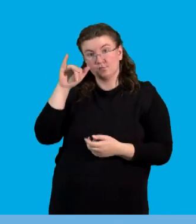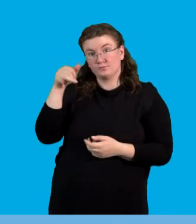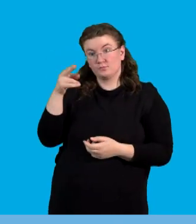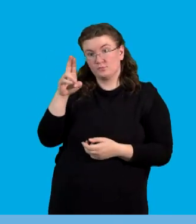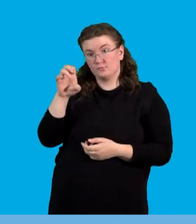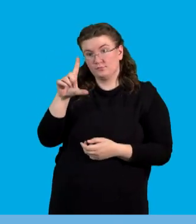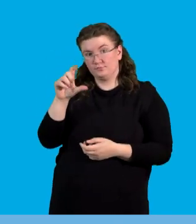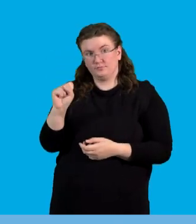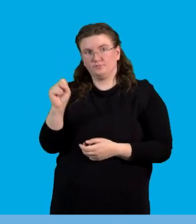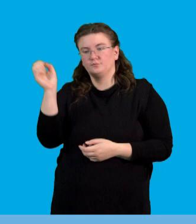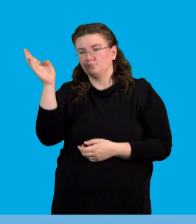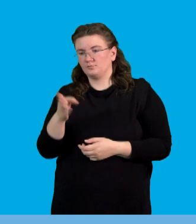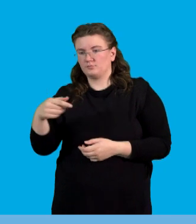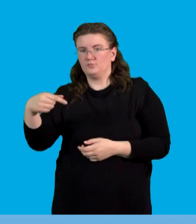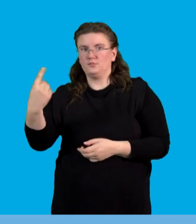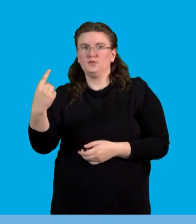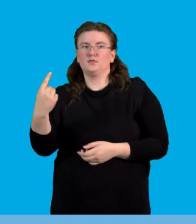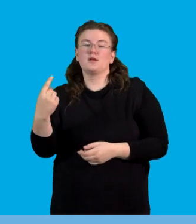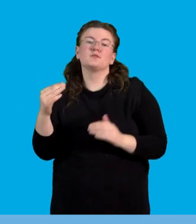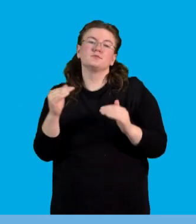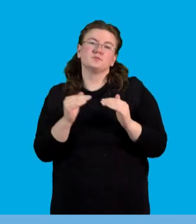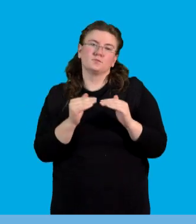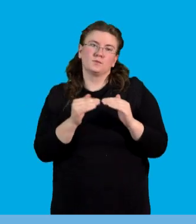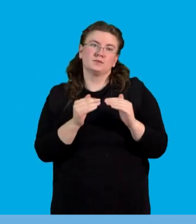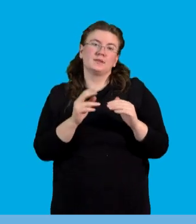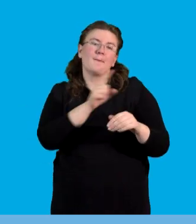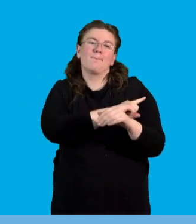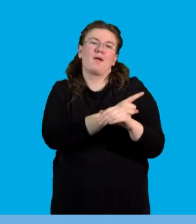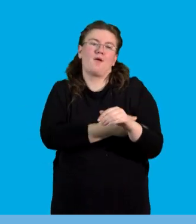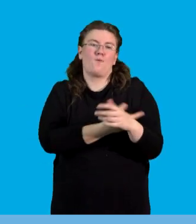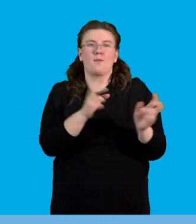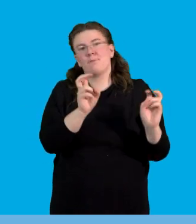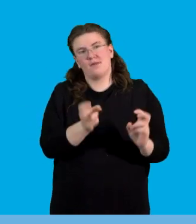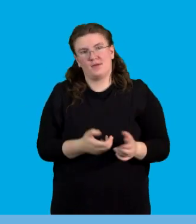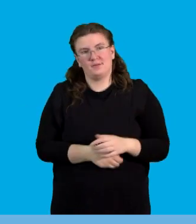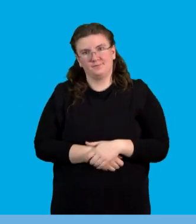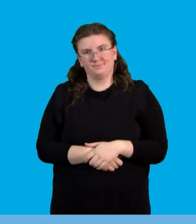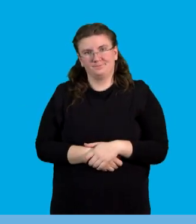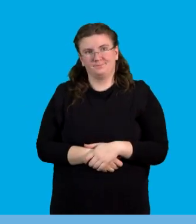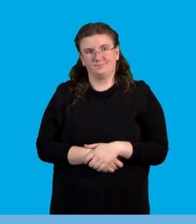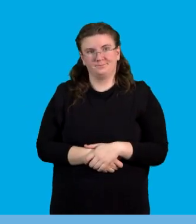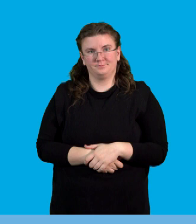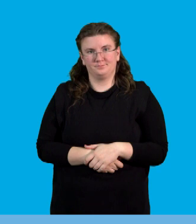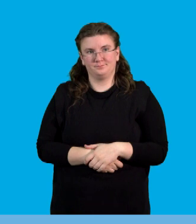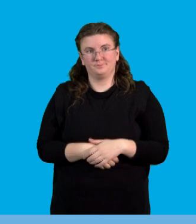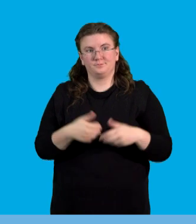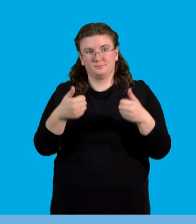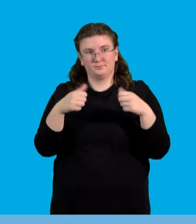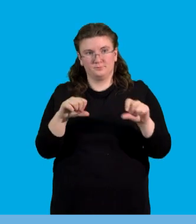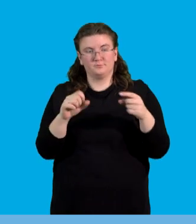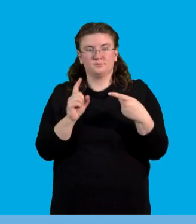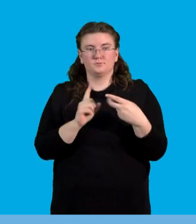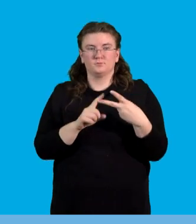or power or energy over time is going to be our power. So it's power. Question